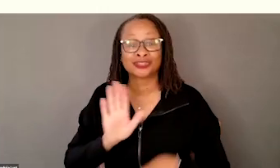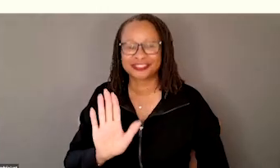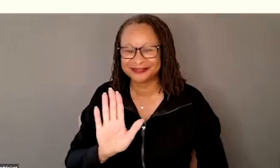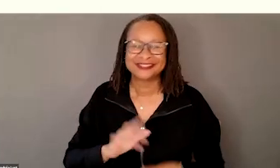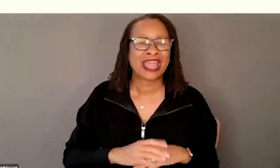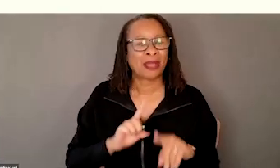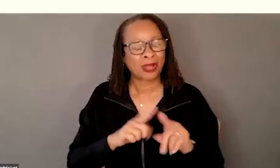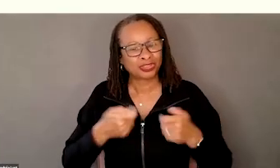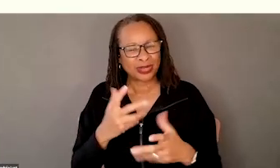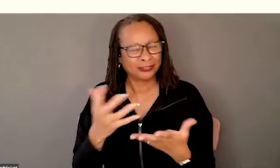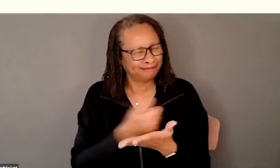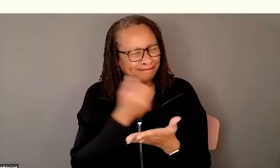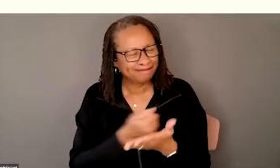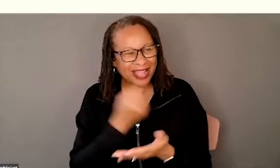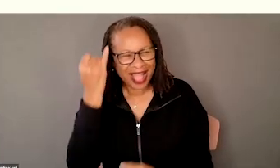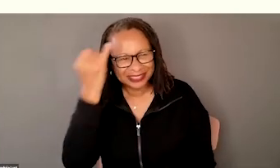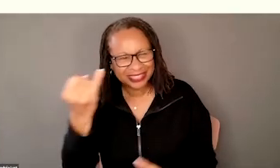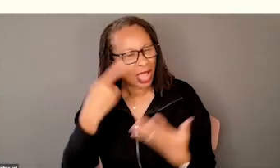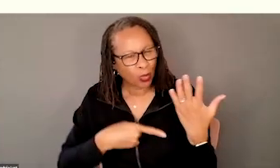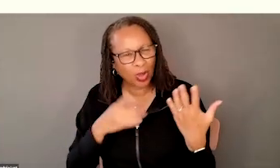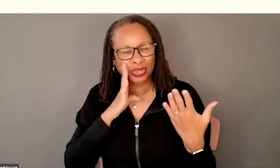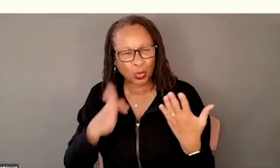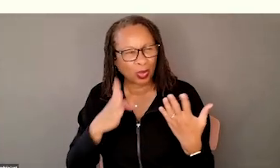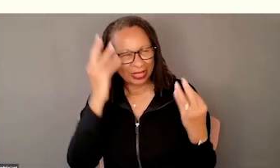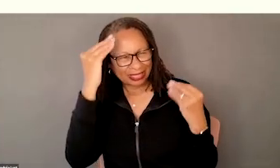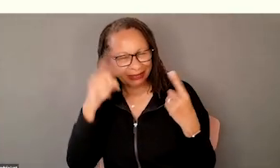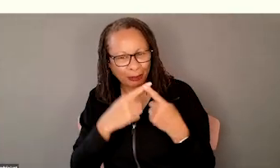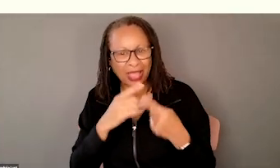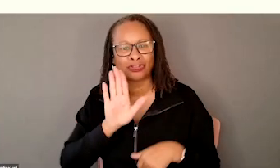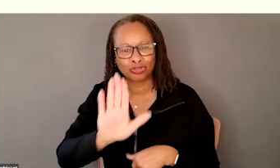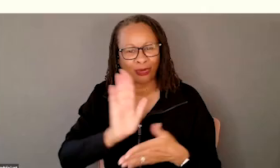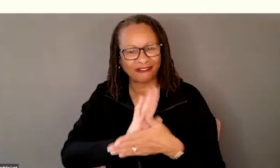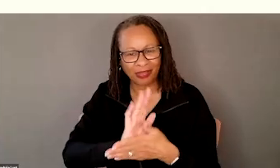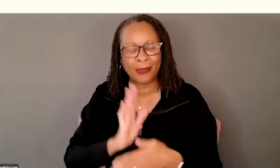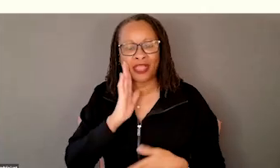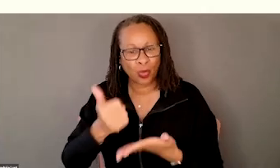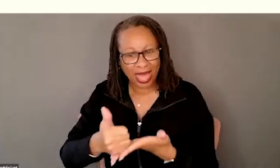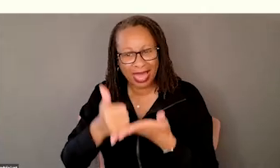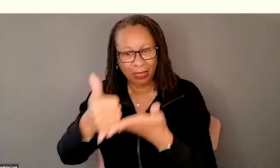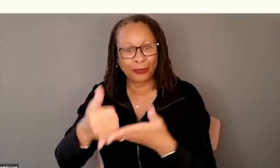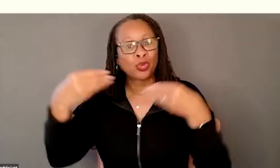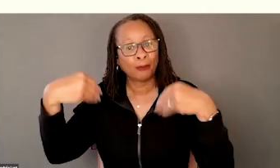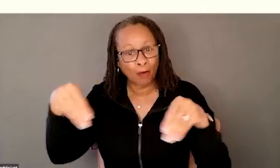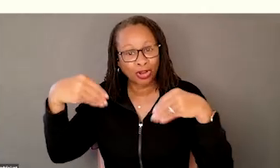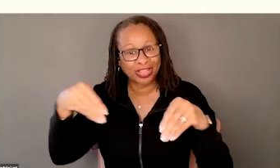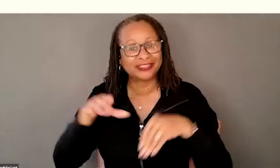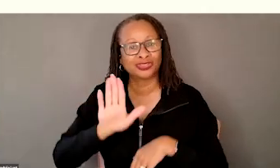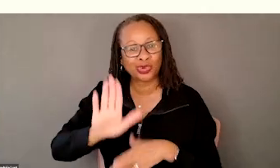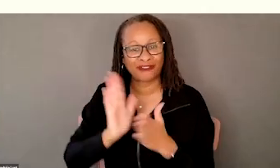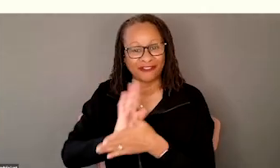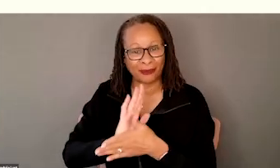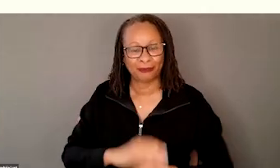to get an idea of what it is that you're considering about your film that's going to help you market your film, right?